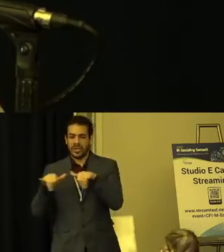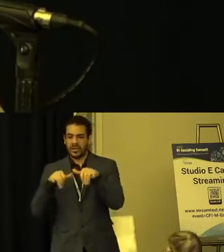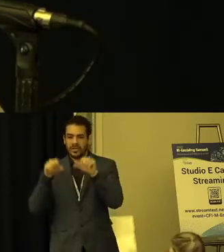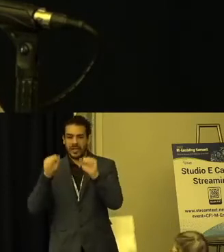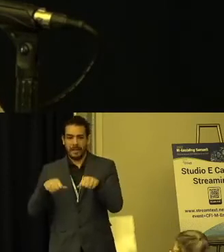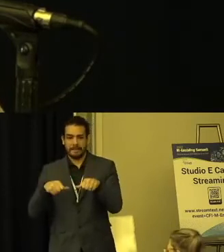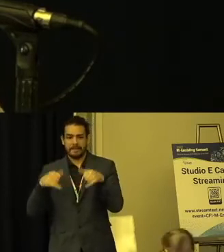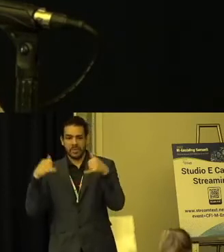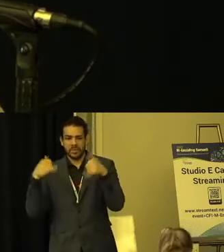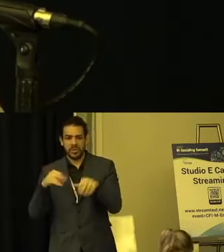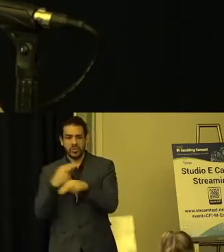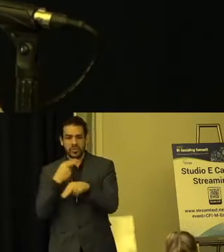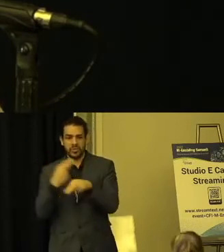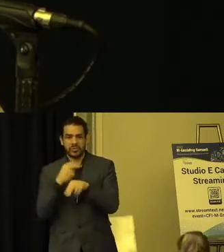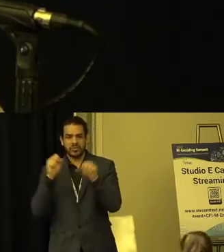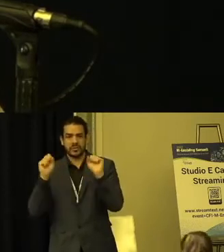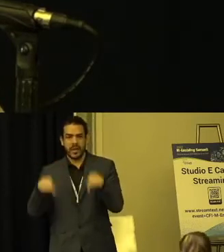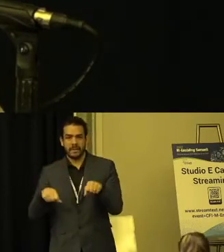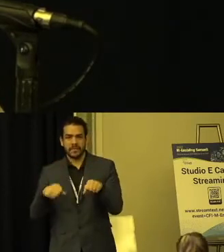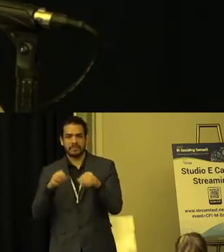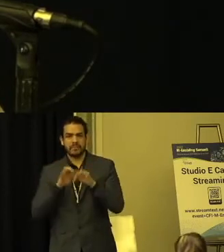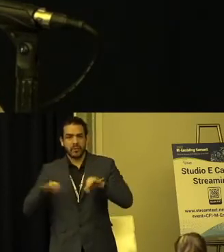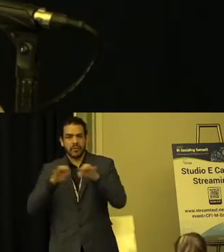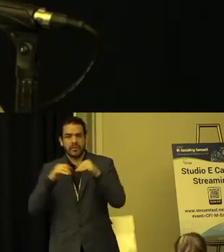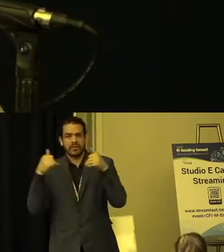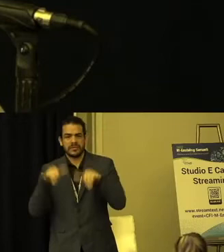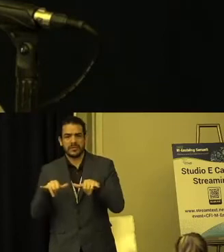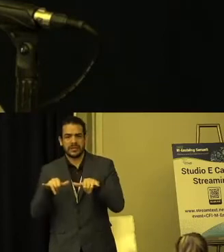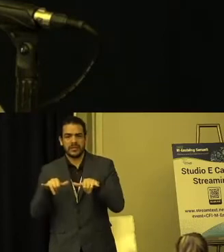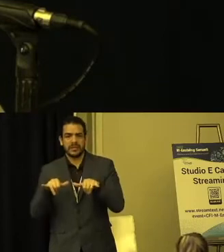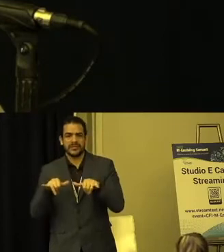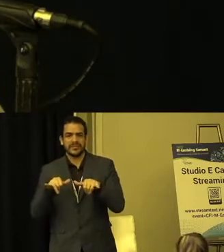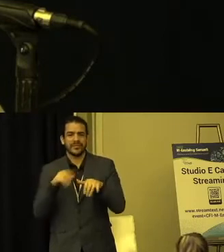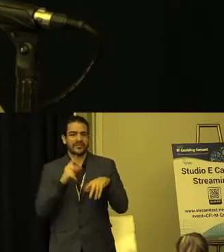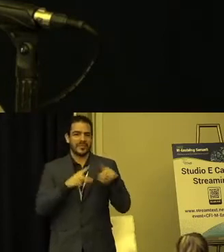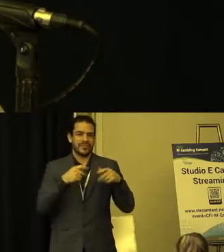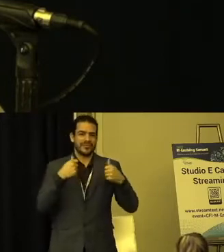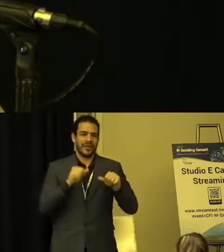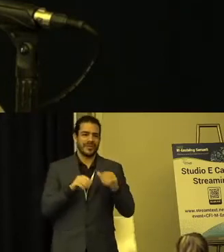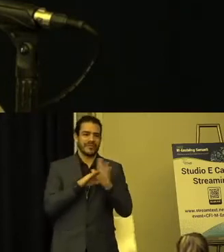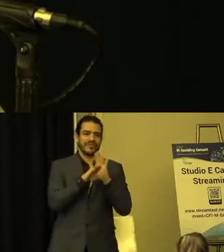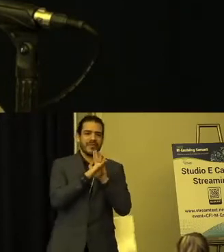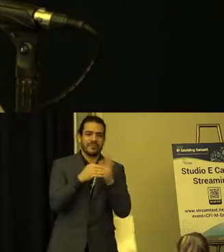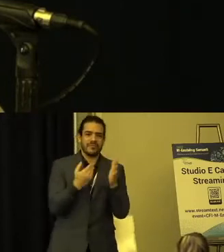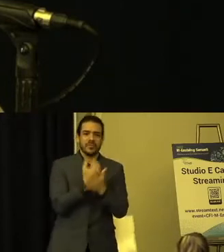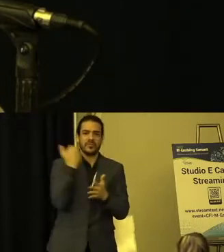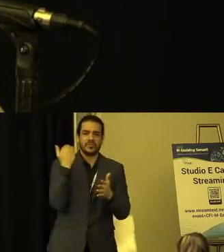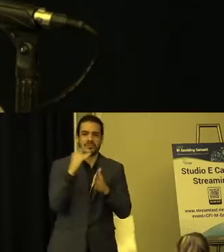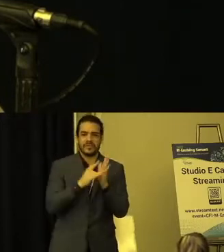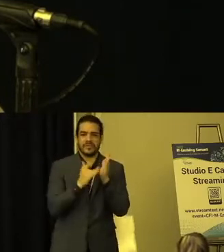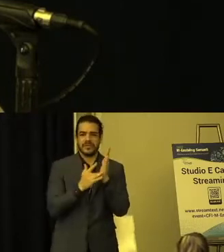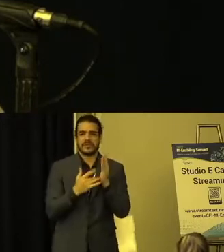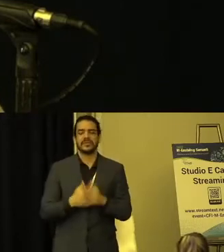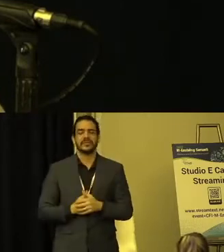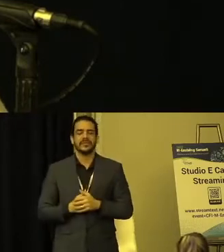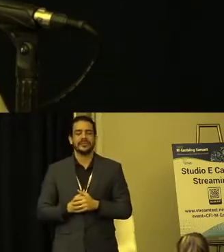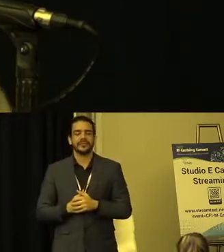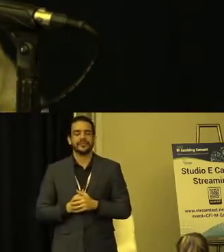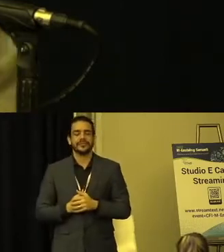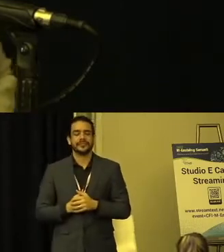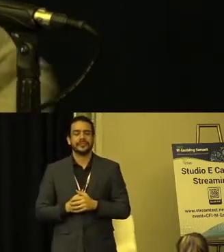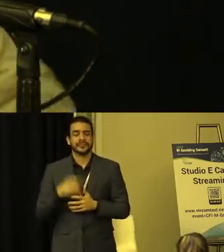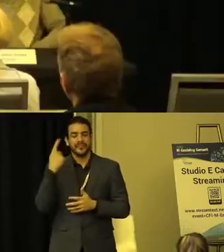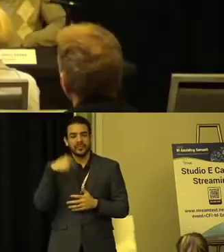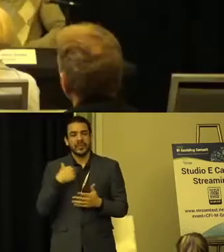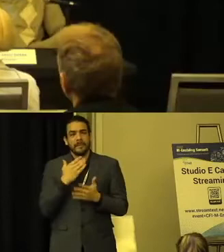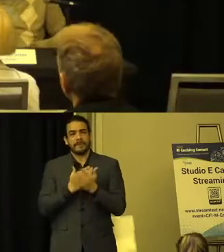and still useful to somebody trying to develop new technologies? So for me, part